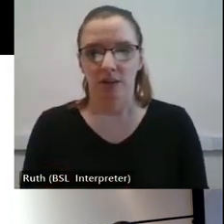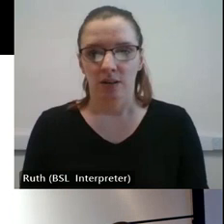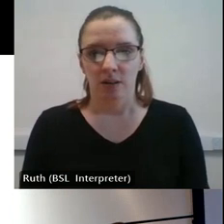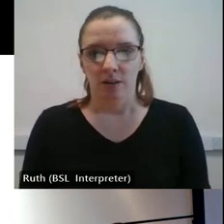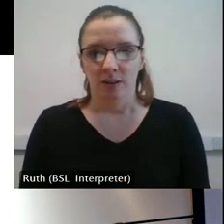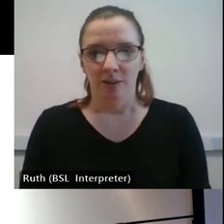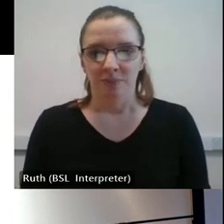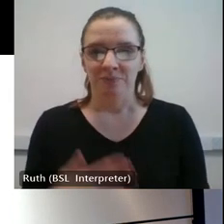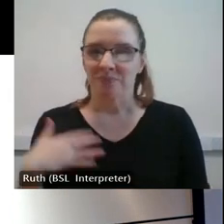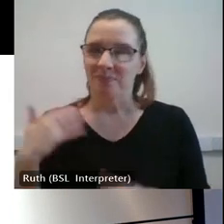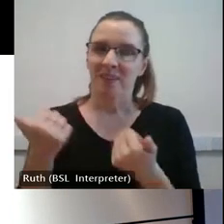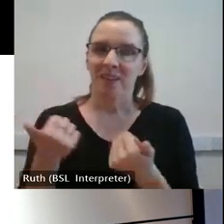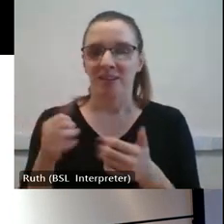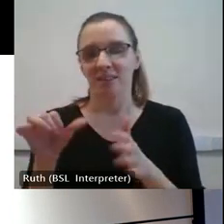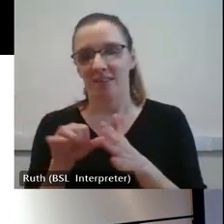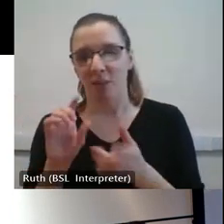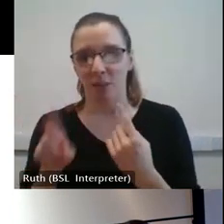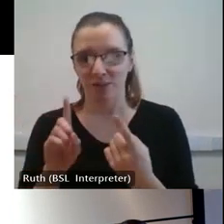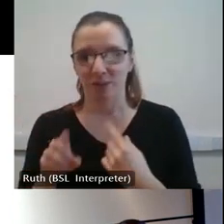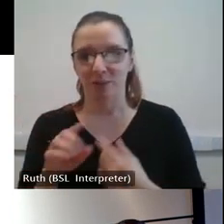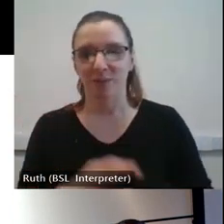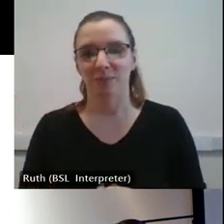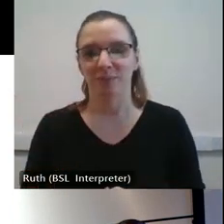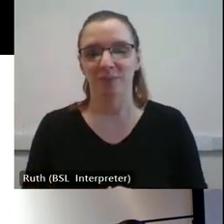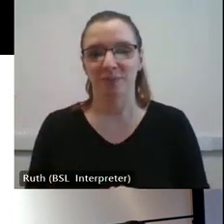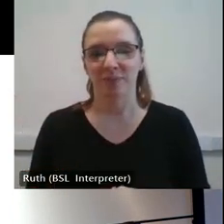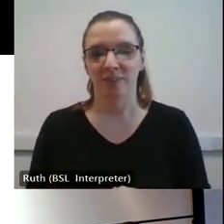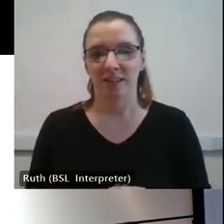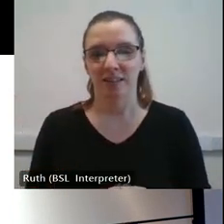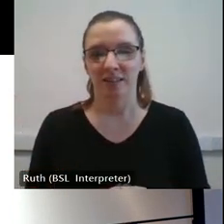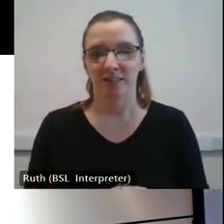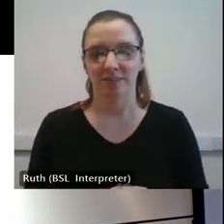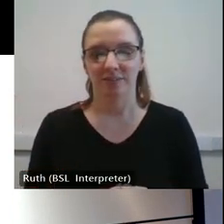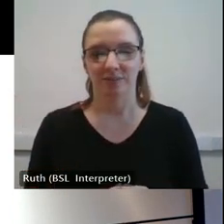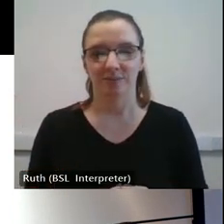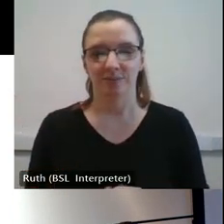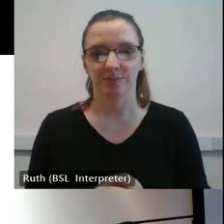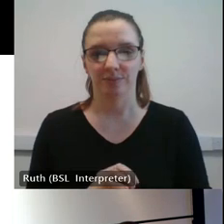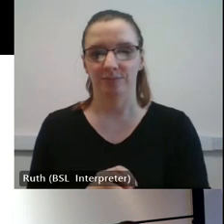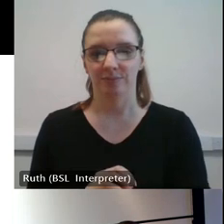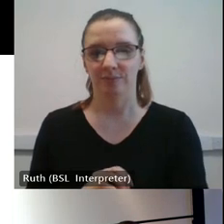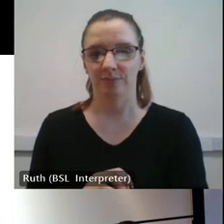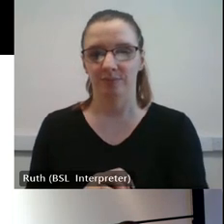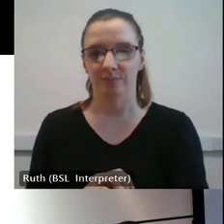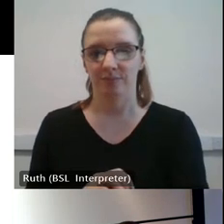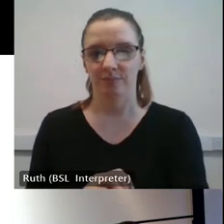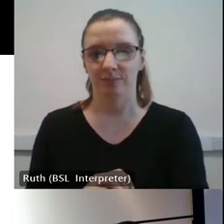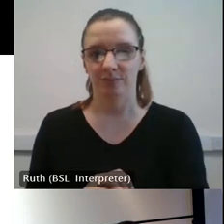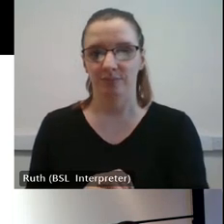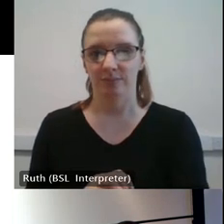Again, that's a very good question, and it's really tough because